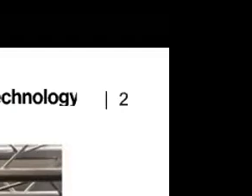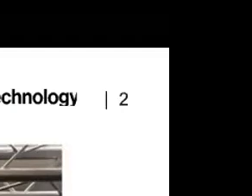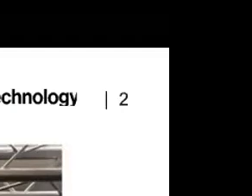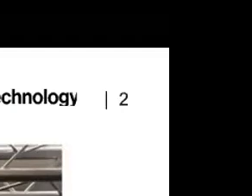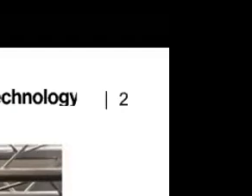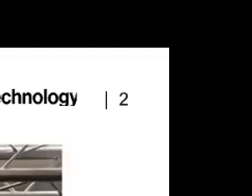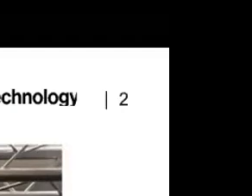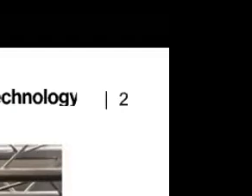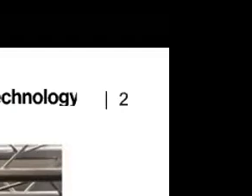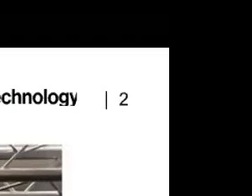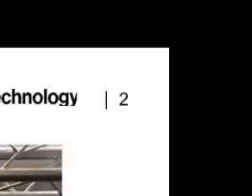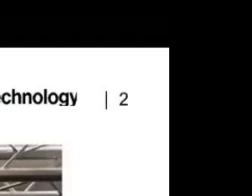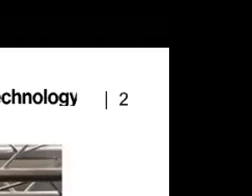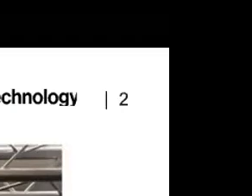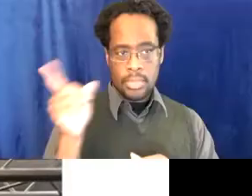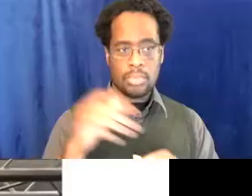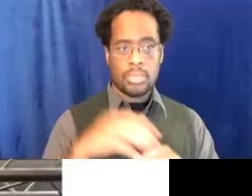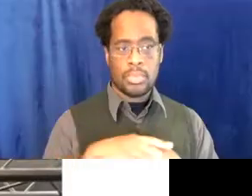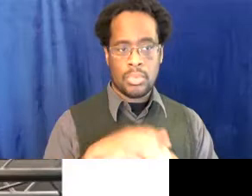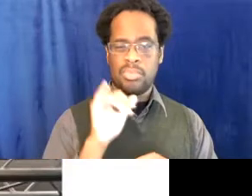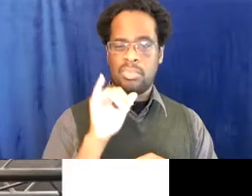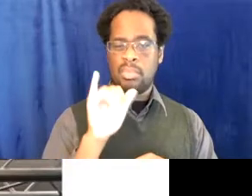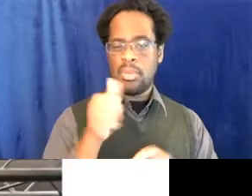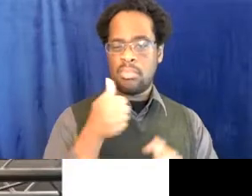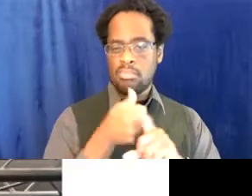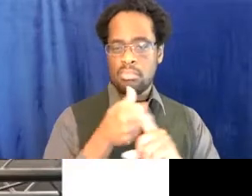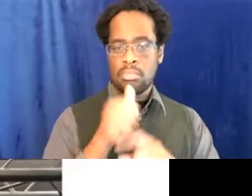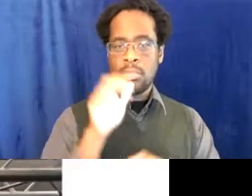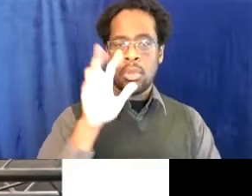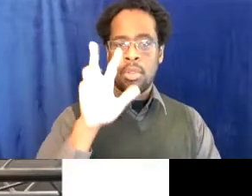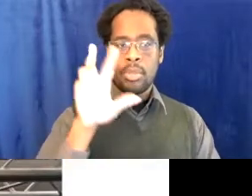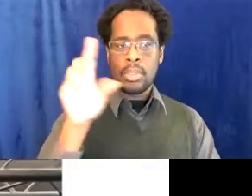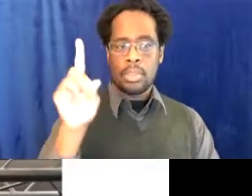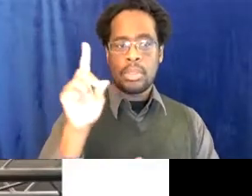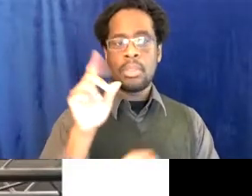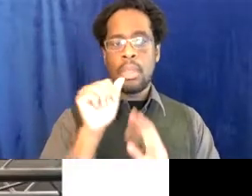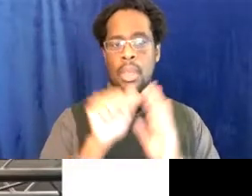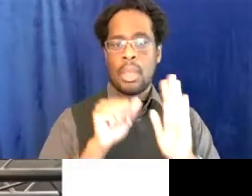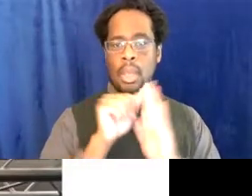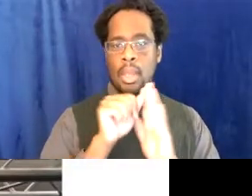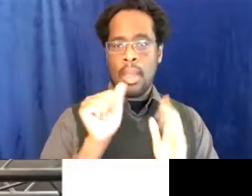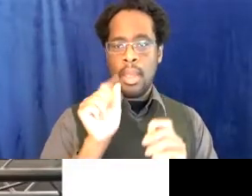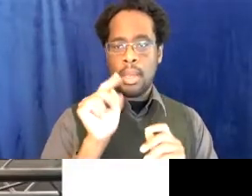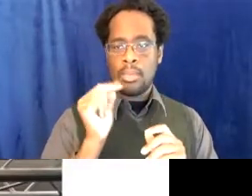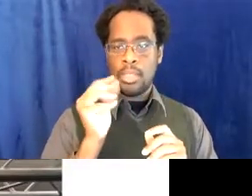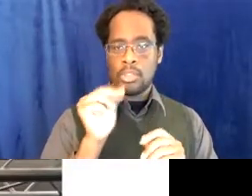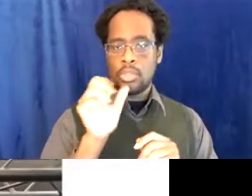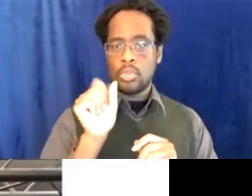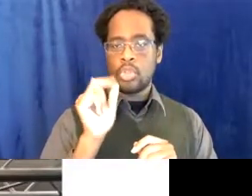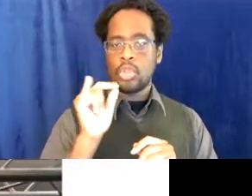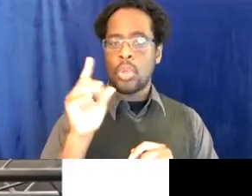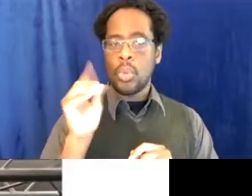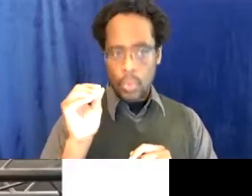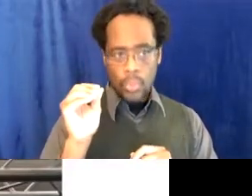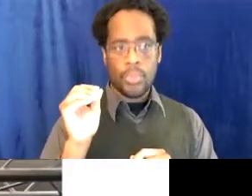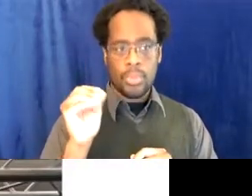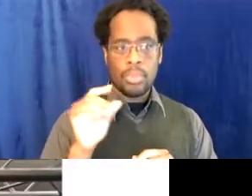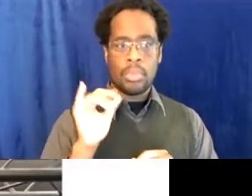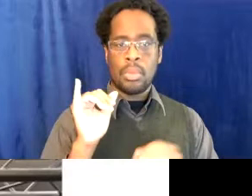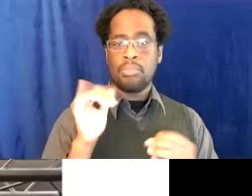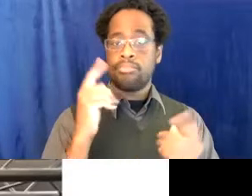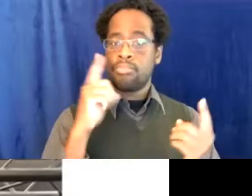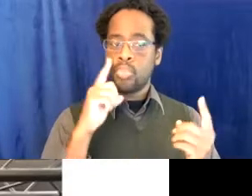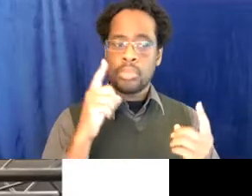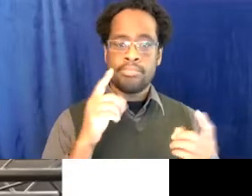in Rossika Hall, there is the NTID MoCap Studio, the Motion Capture Studio. It's 3D